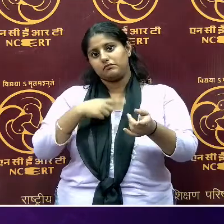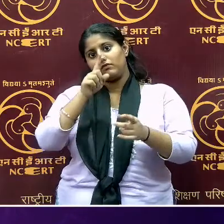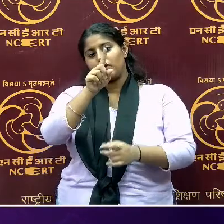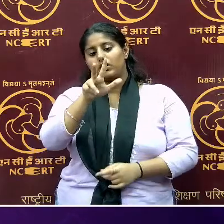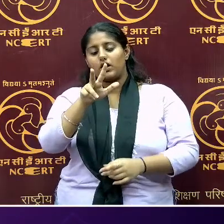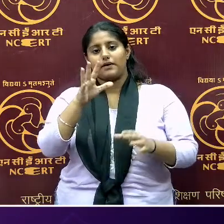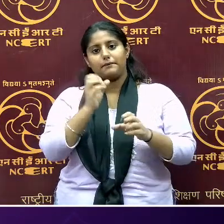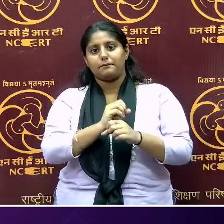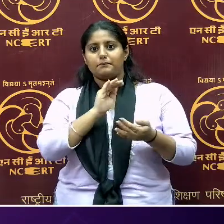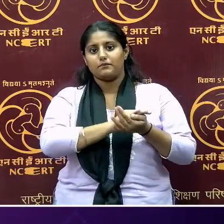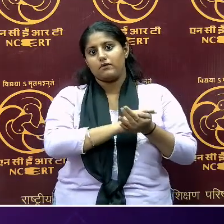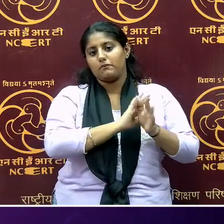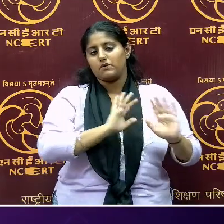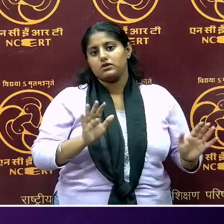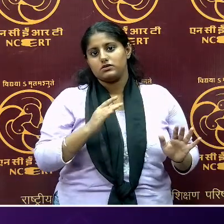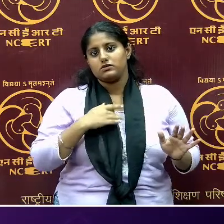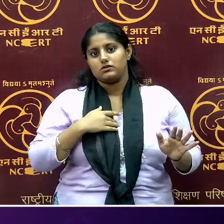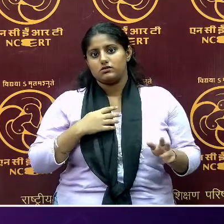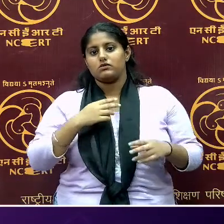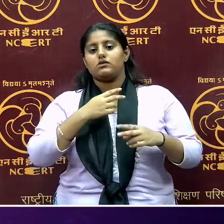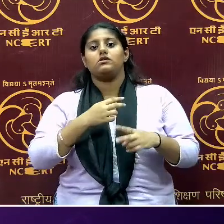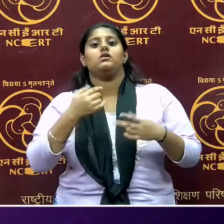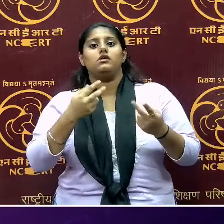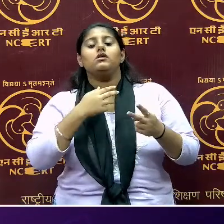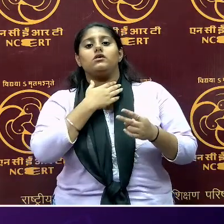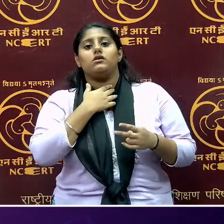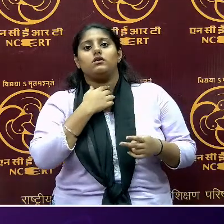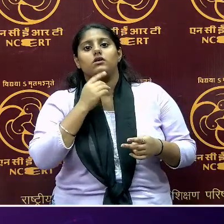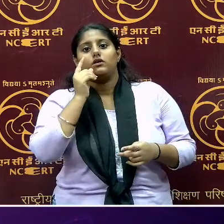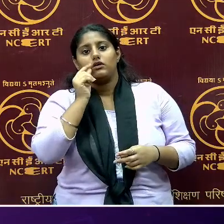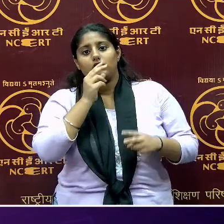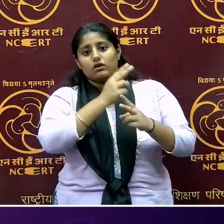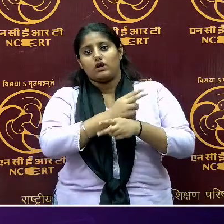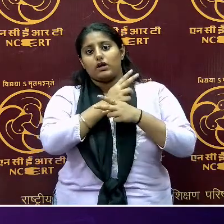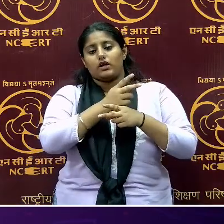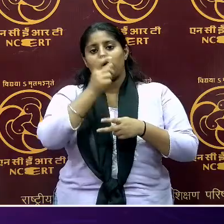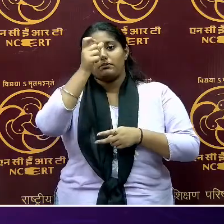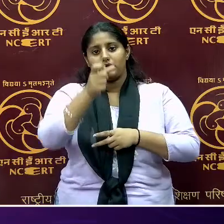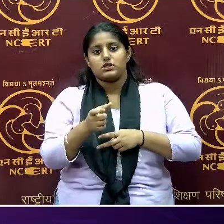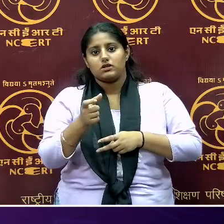again cleverly arranged the 18 horses so that there were 5